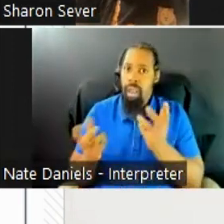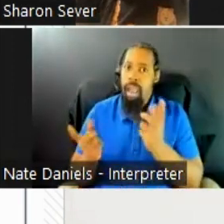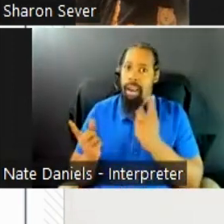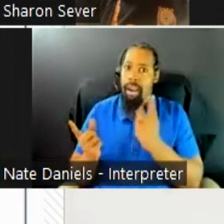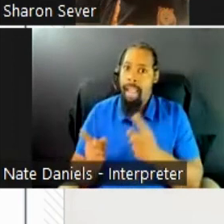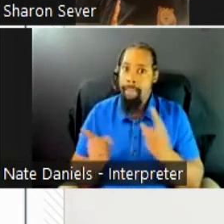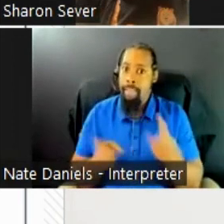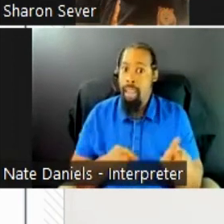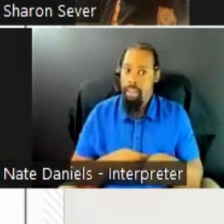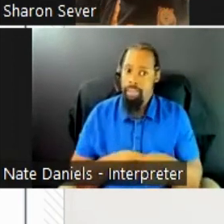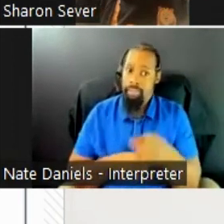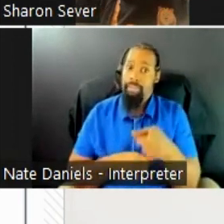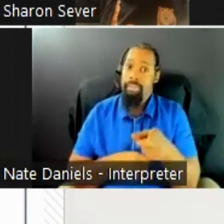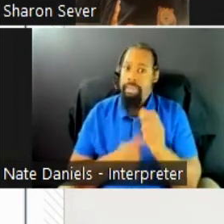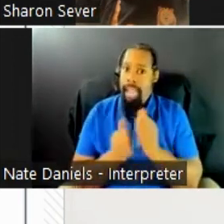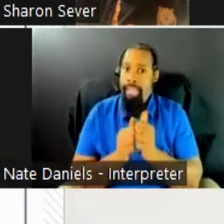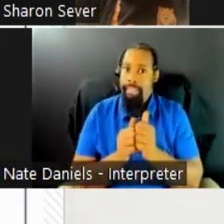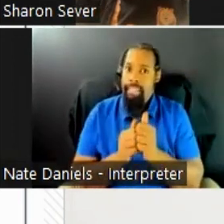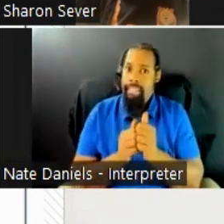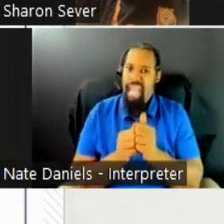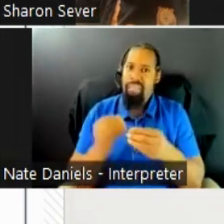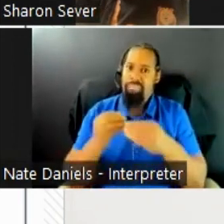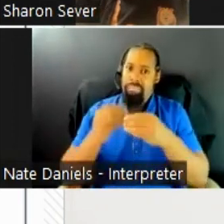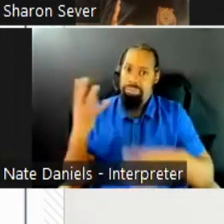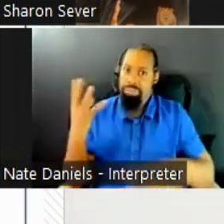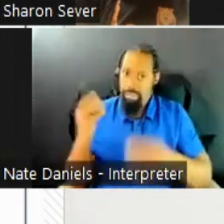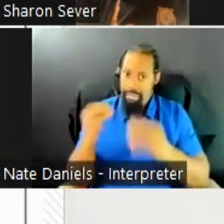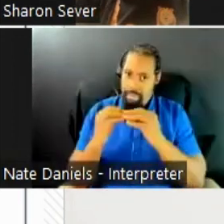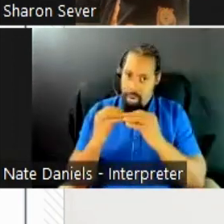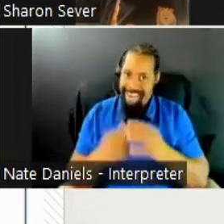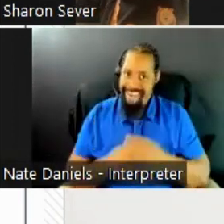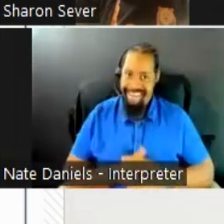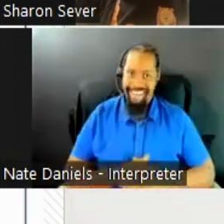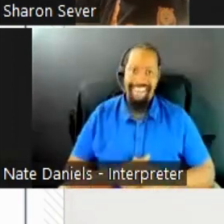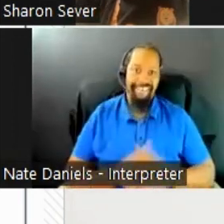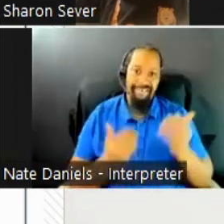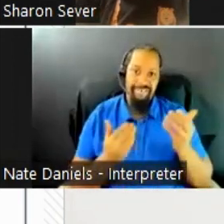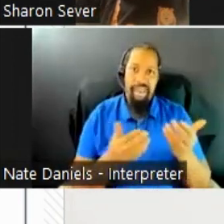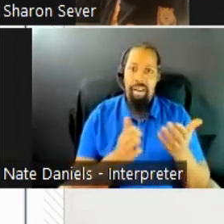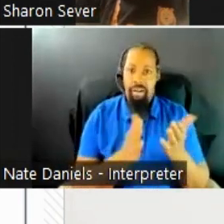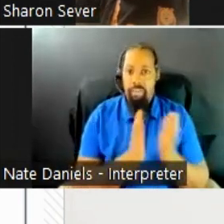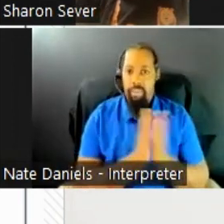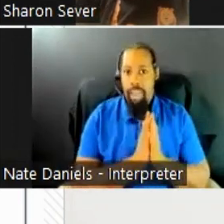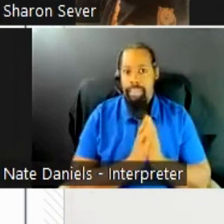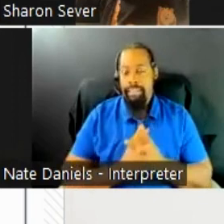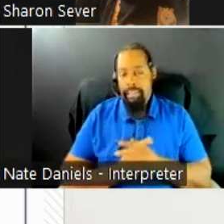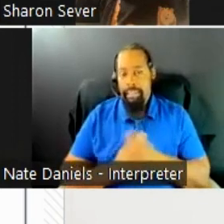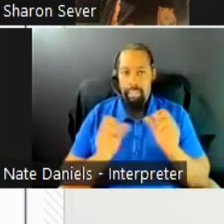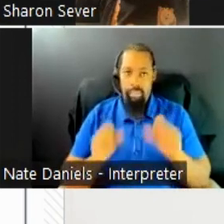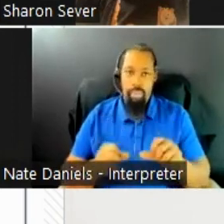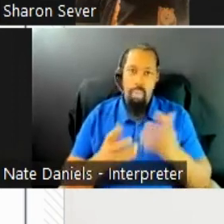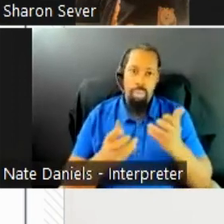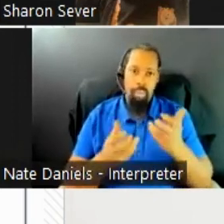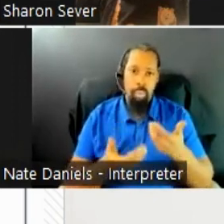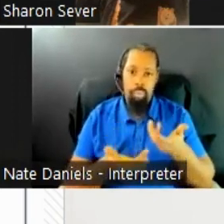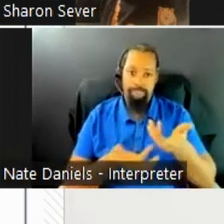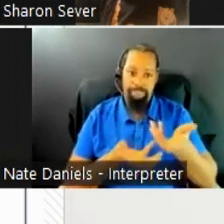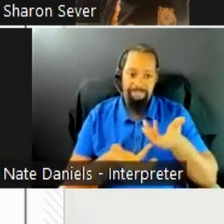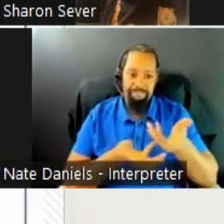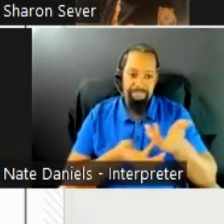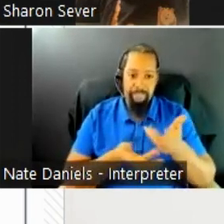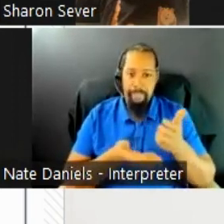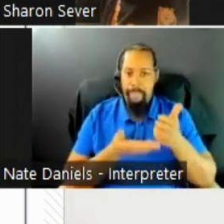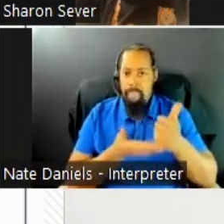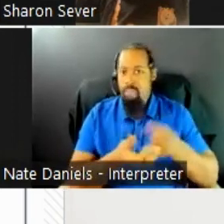please request it. We'd love to chat with you and help you make the most of everything we have going on, all of our